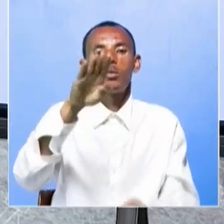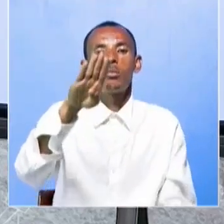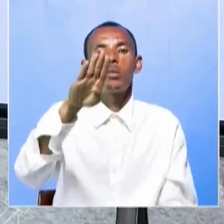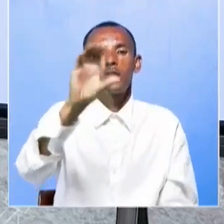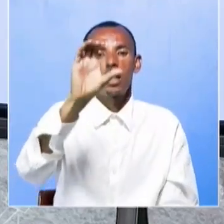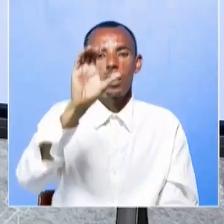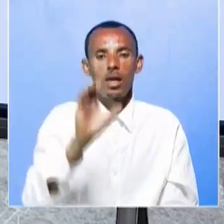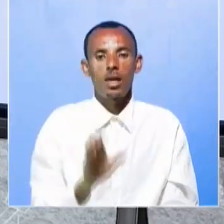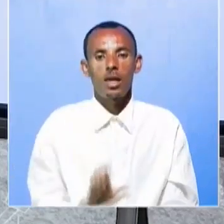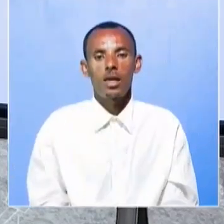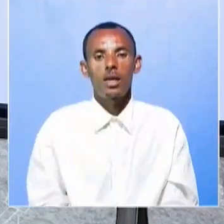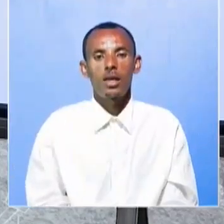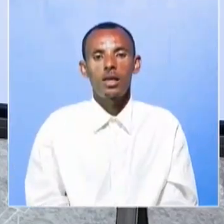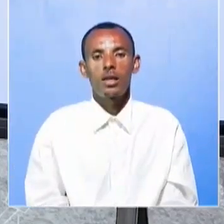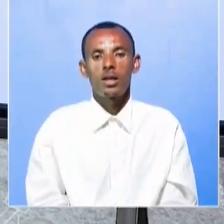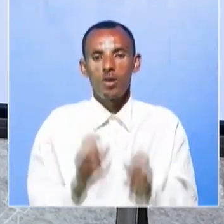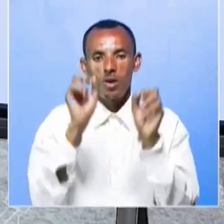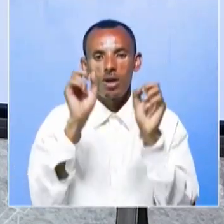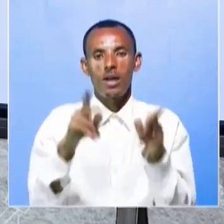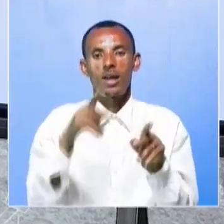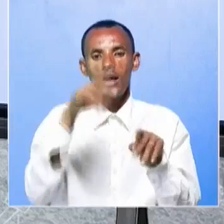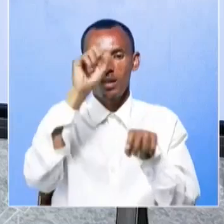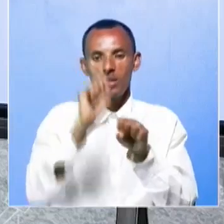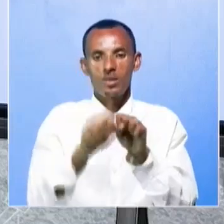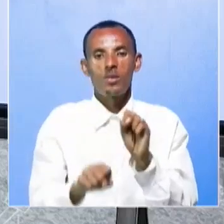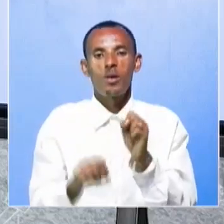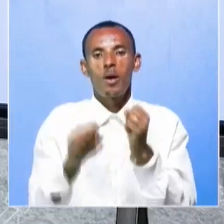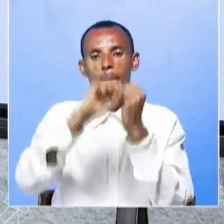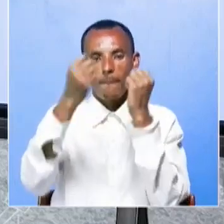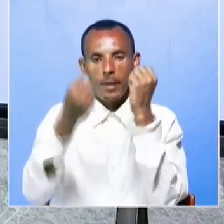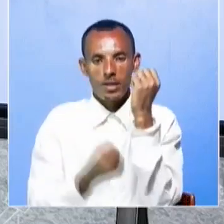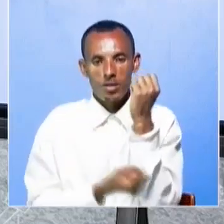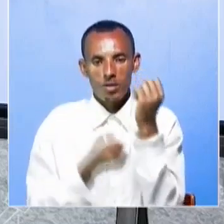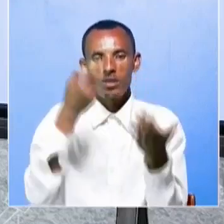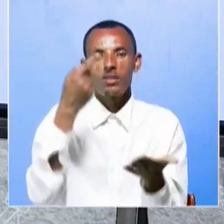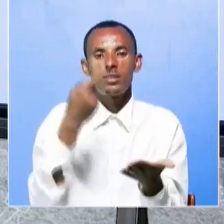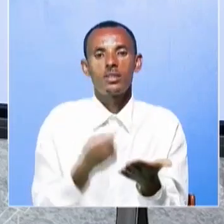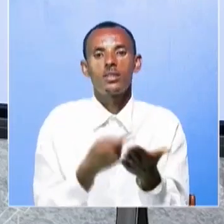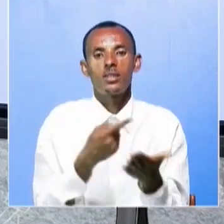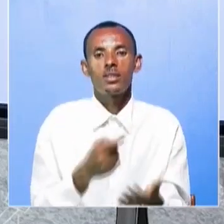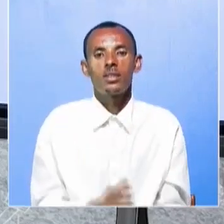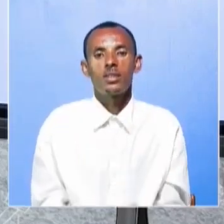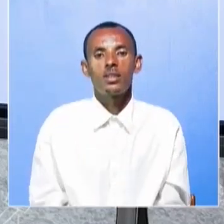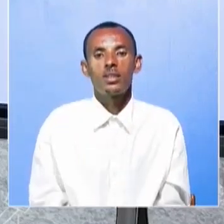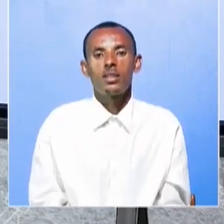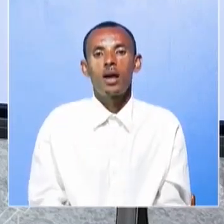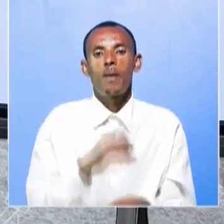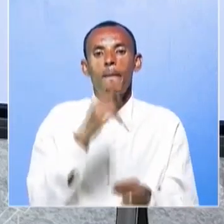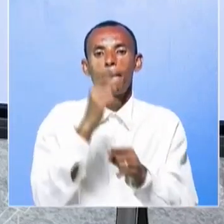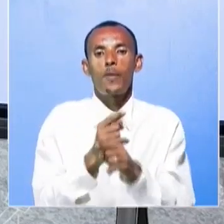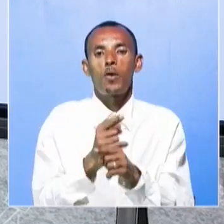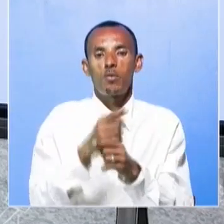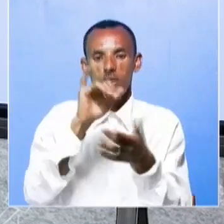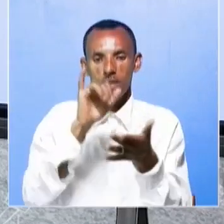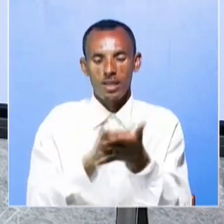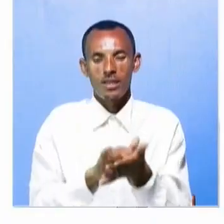right? Okay, so based on this, prove that